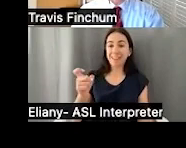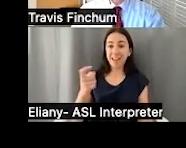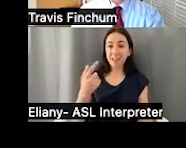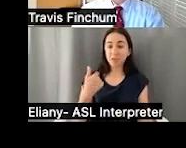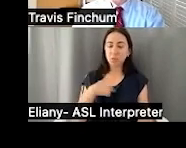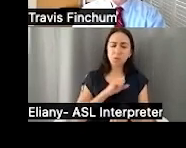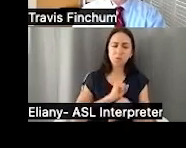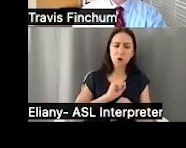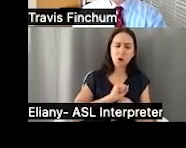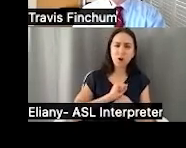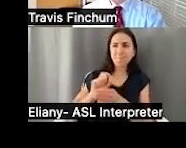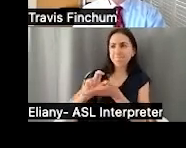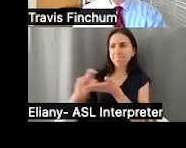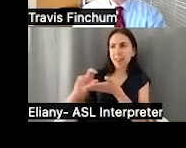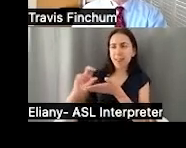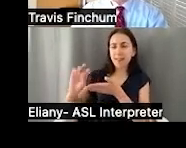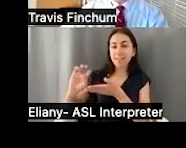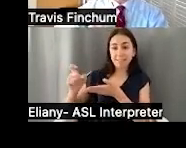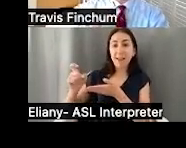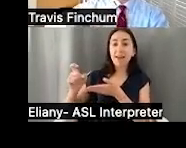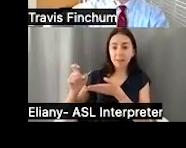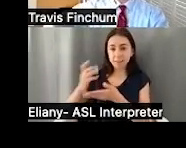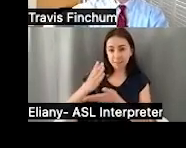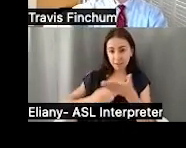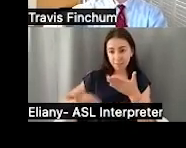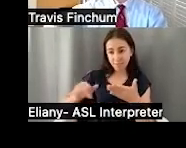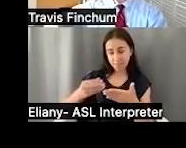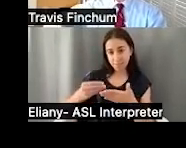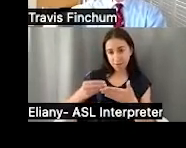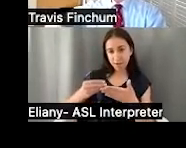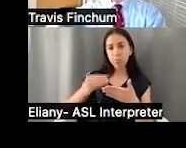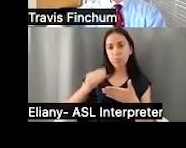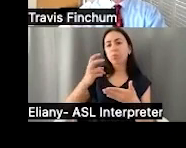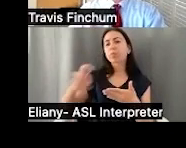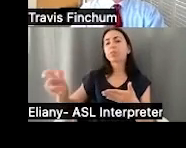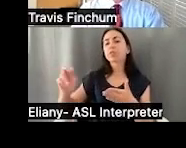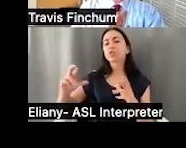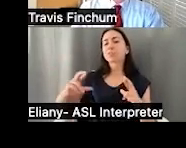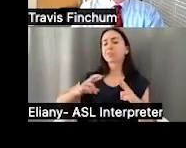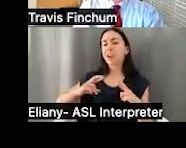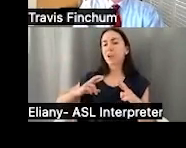working. Some of the money in the taxes we pay goes over into the retirement